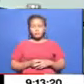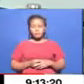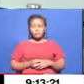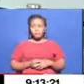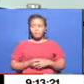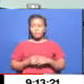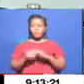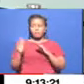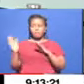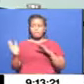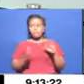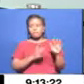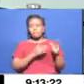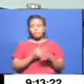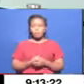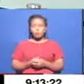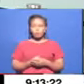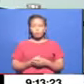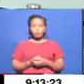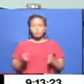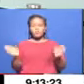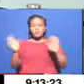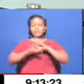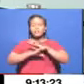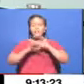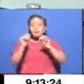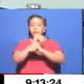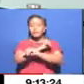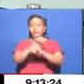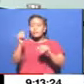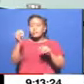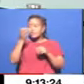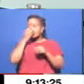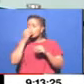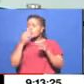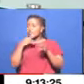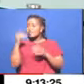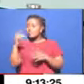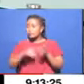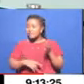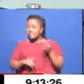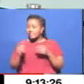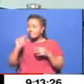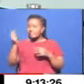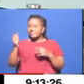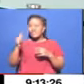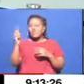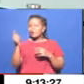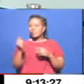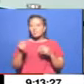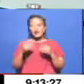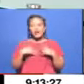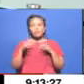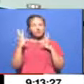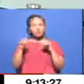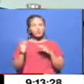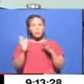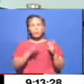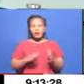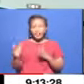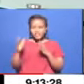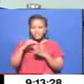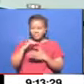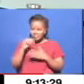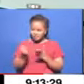Right, and Deputy President William Ruto now says the Kenya Kwanza coalition has no interest in reviving the Building